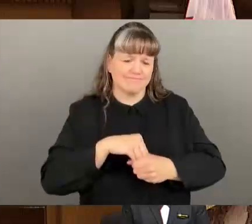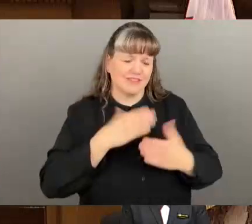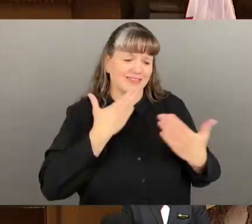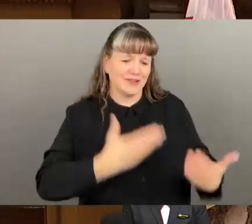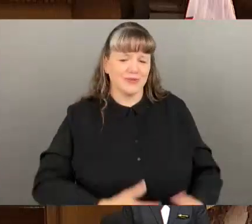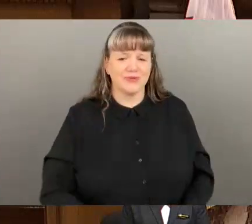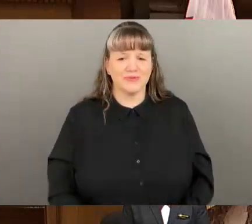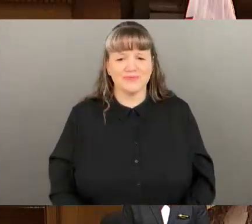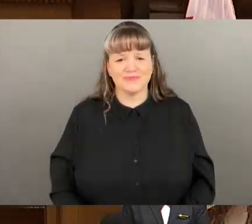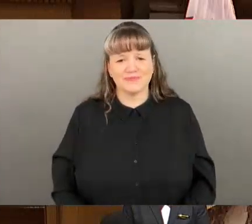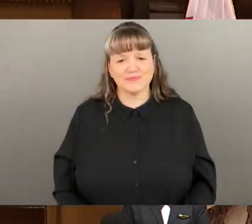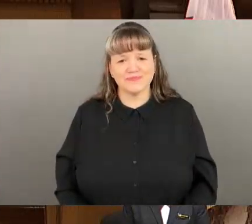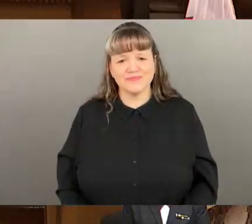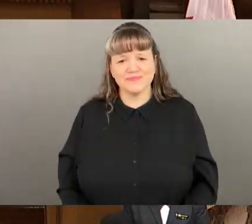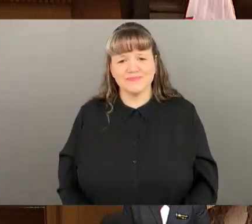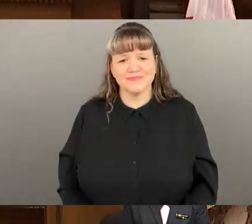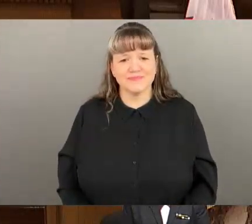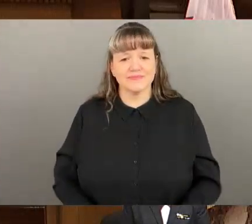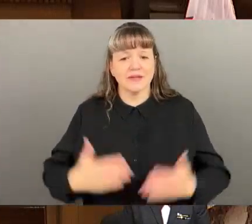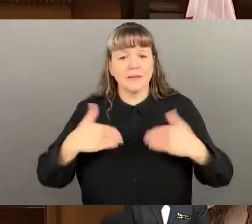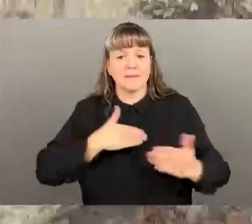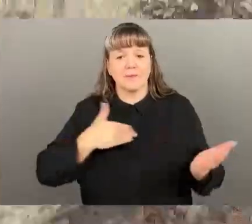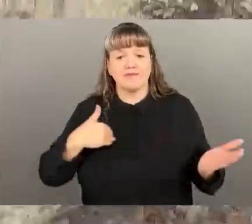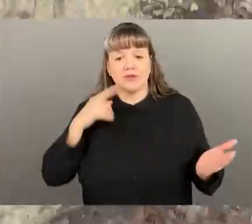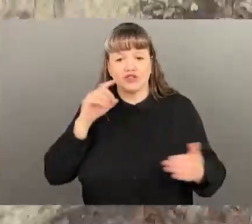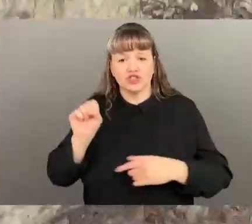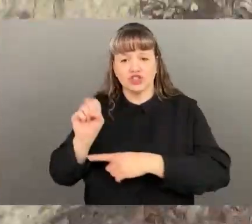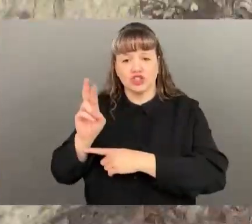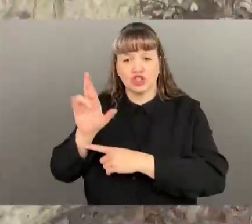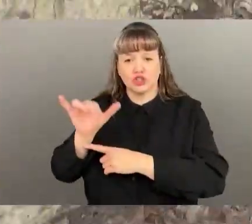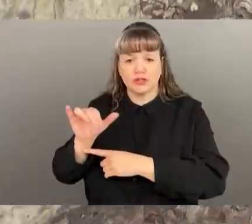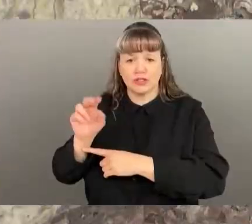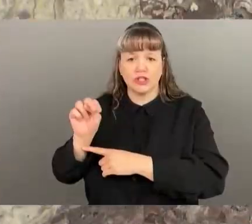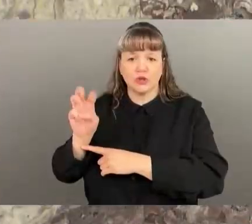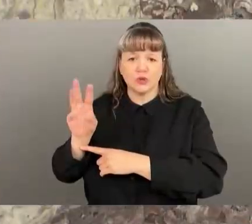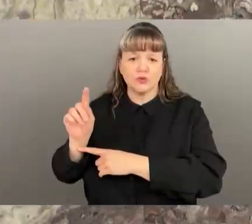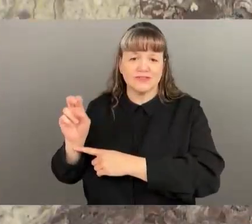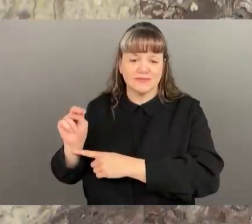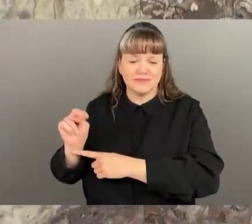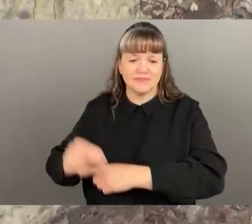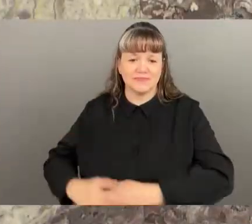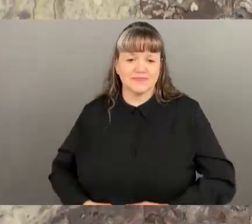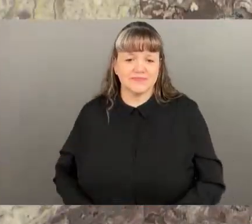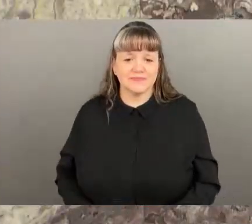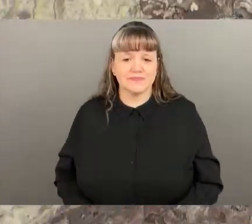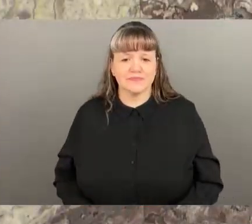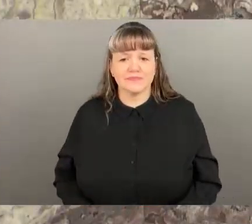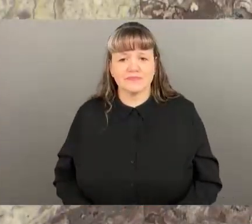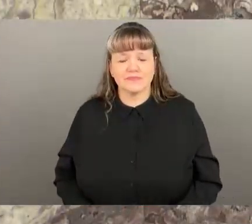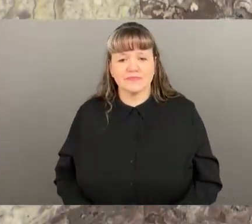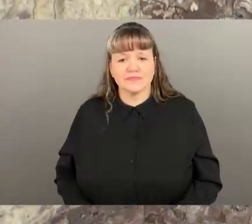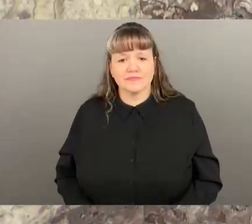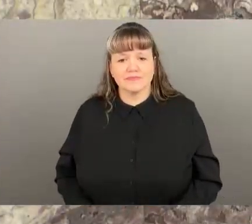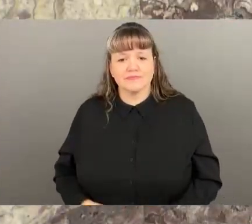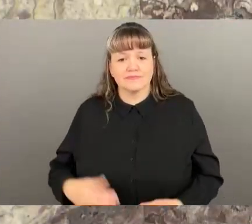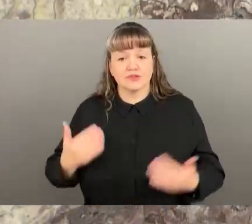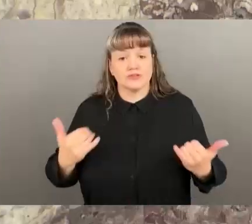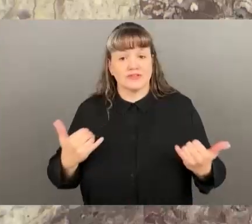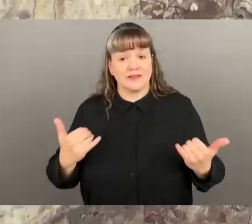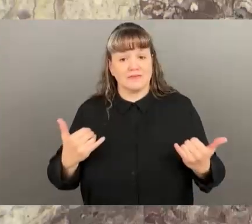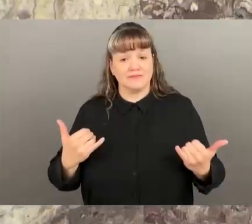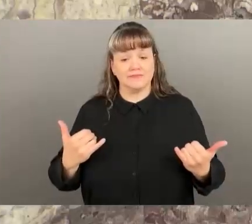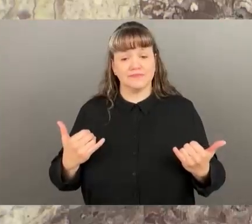Member for Surrey Newton. Thank you, Honourable Speaker. I rise today to mark the anniversary of the Kamagata Maru, a